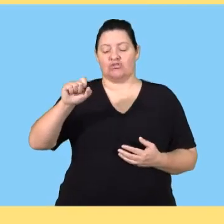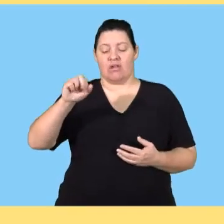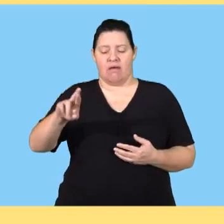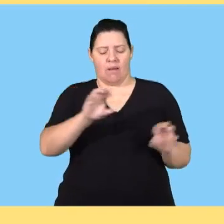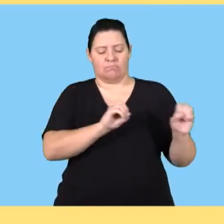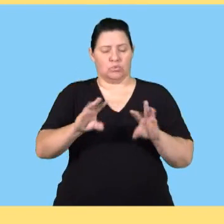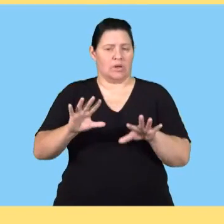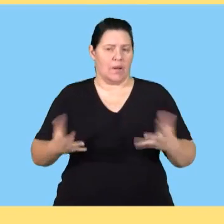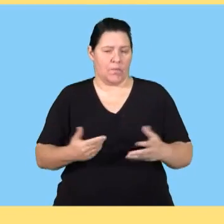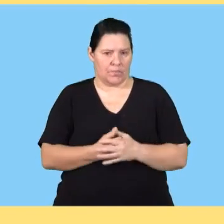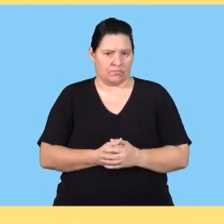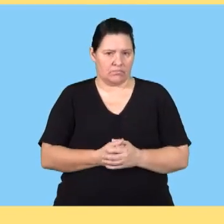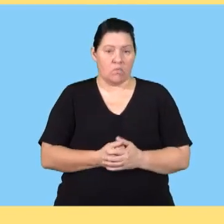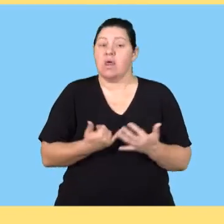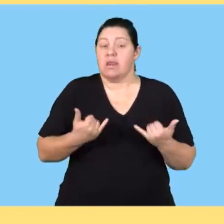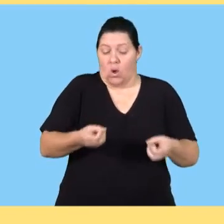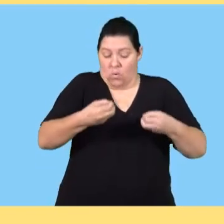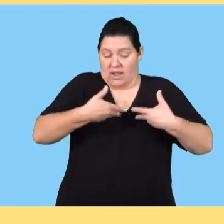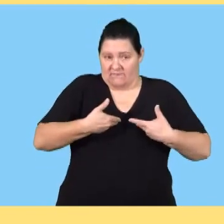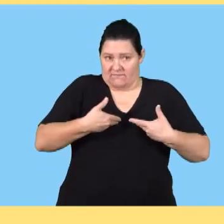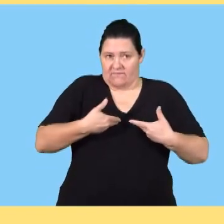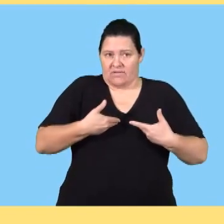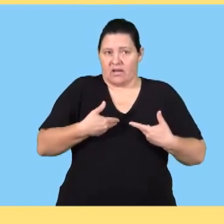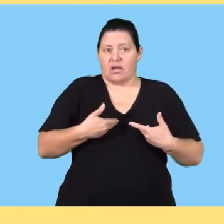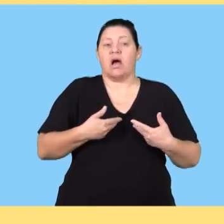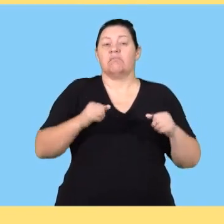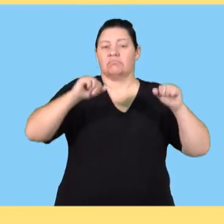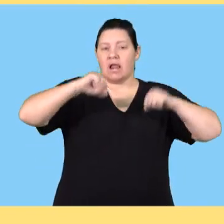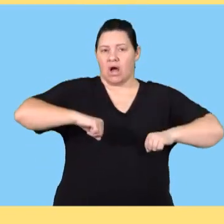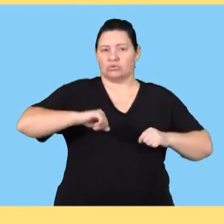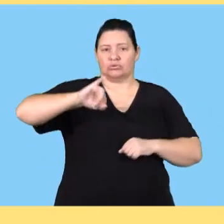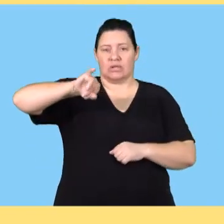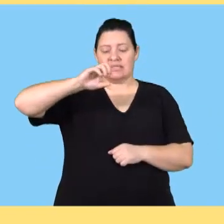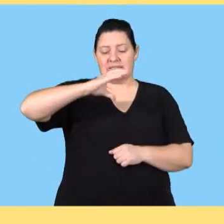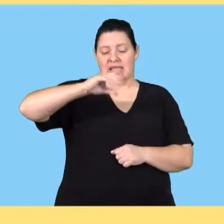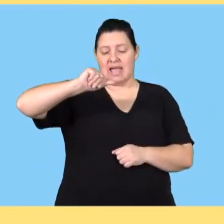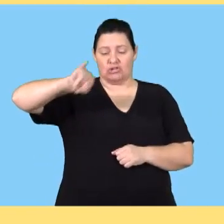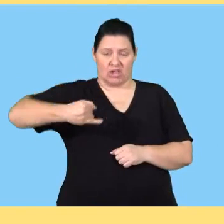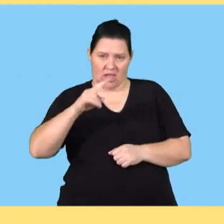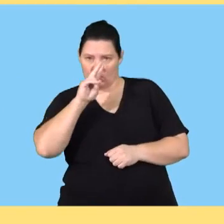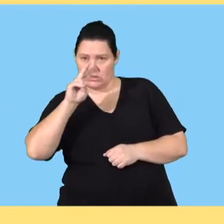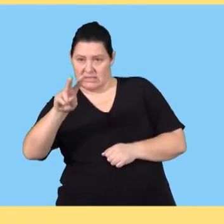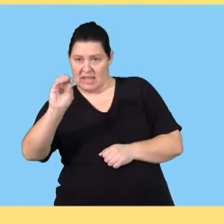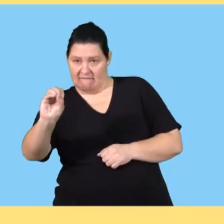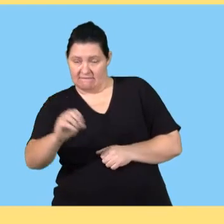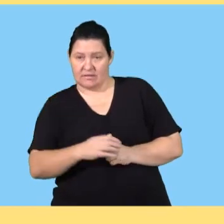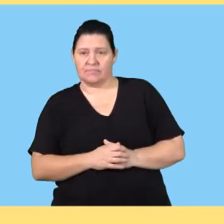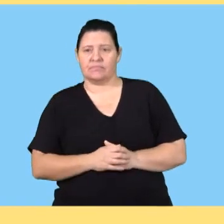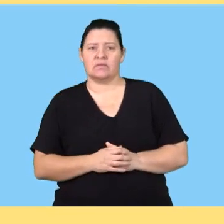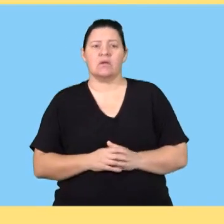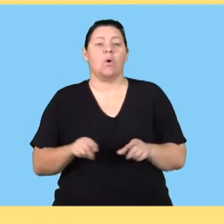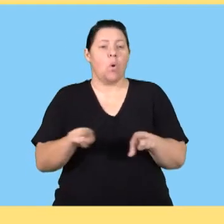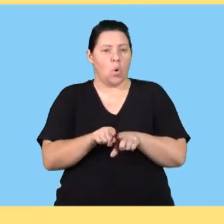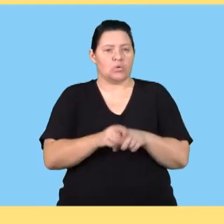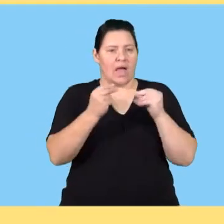ledger. So what we are given is our creditors allowances journal, which is what you can see over here.